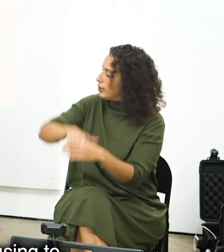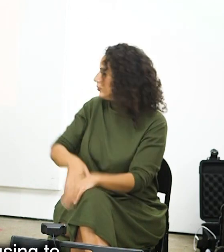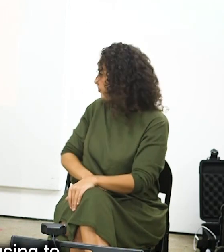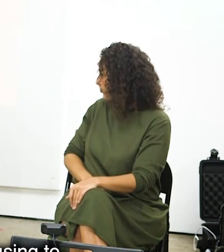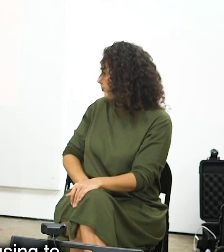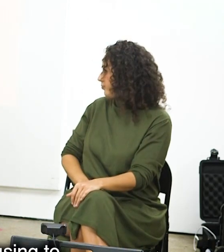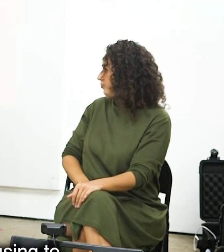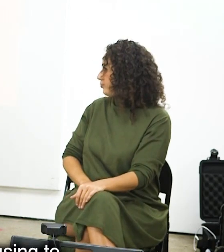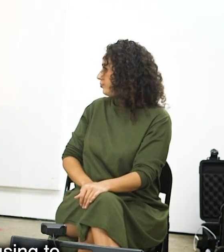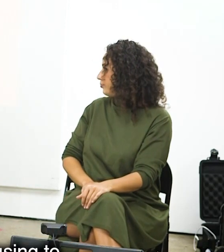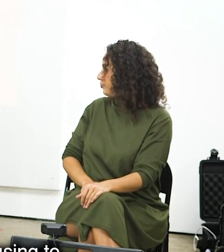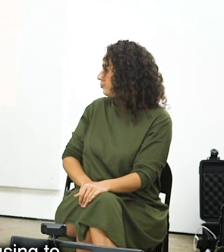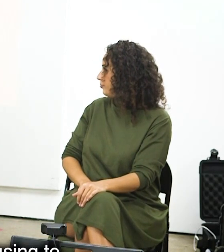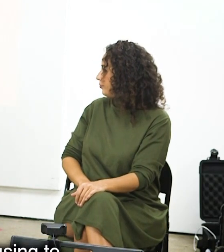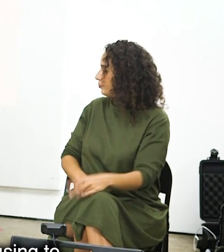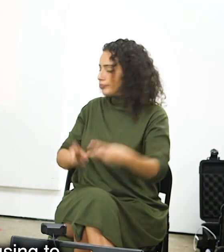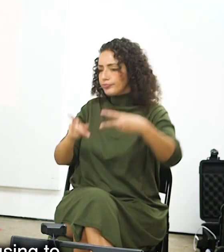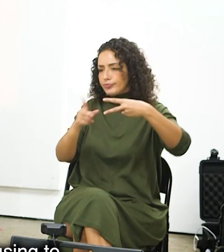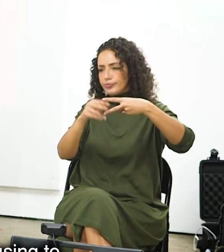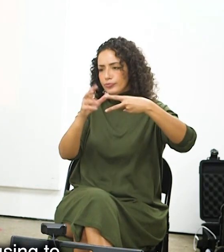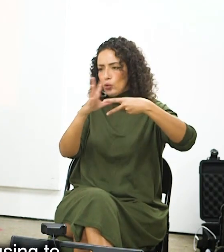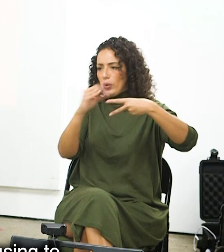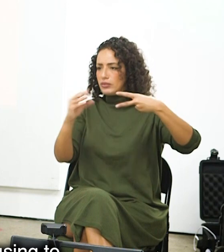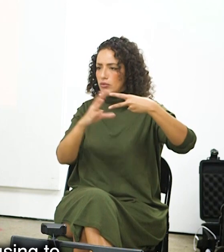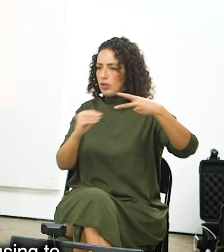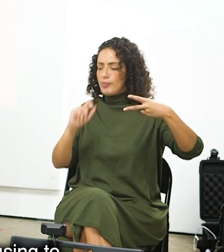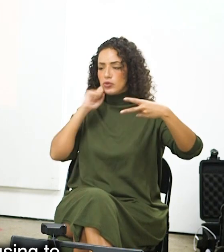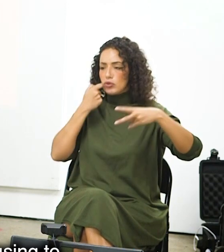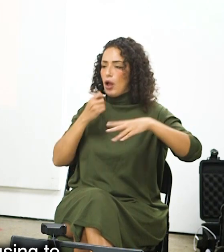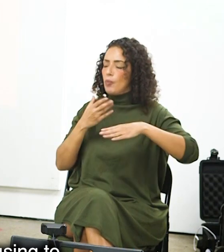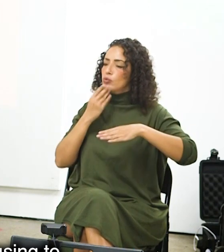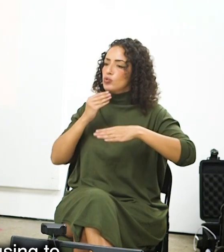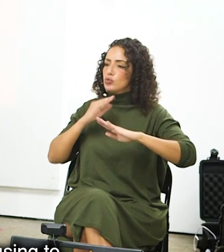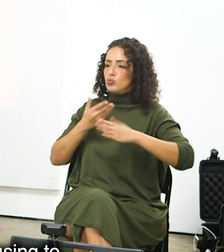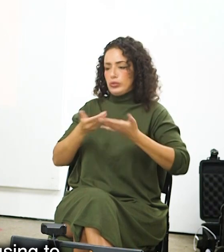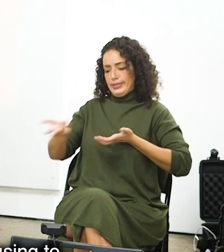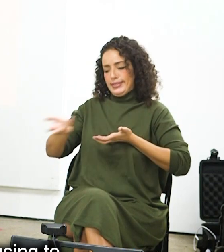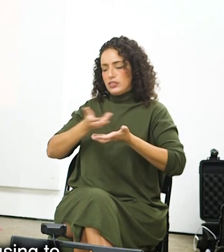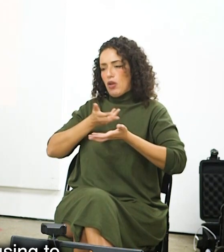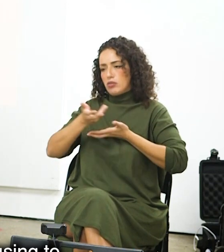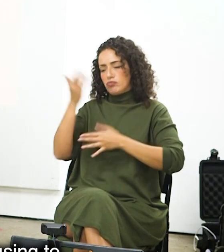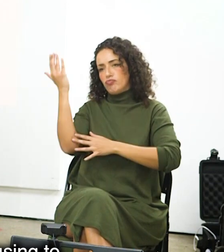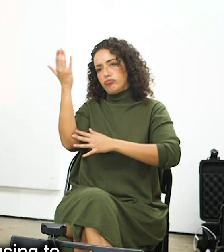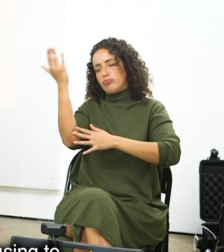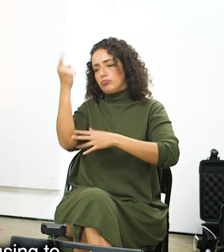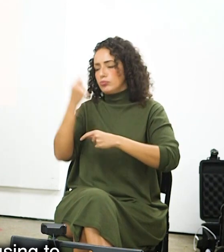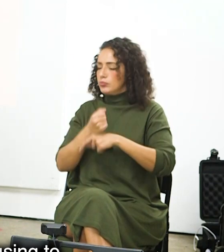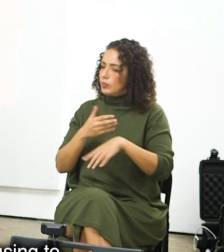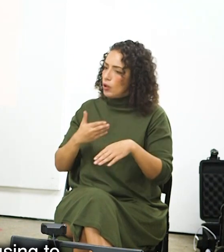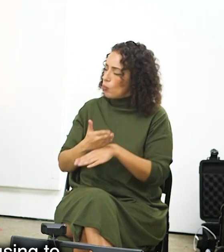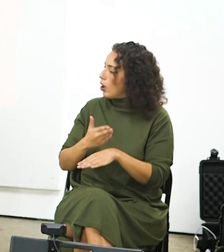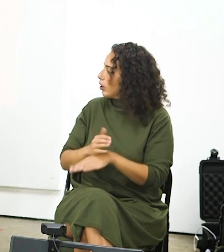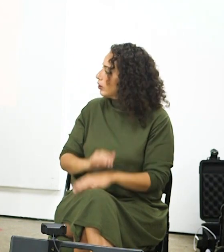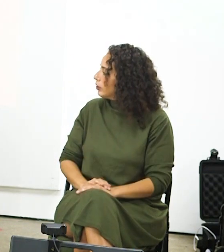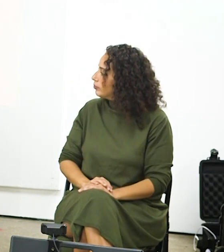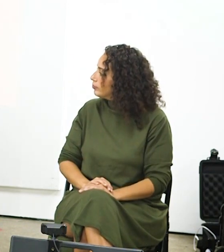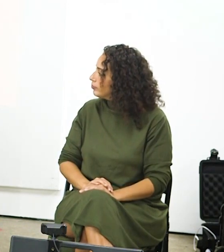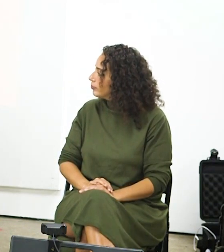So these are two examples of work I'll be using to discuss my work and show the images of those.